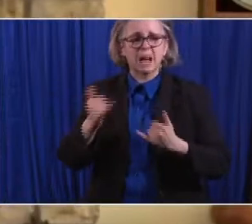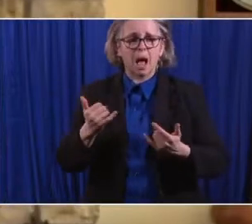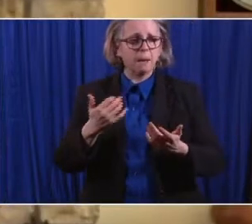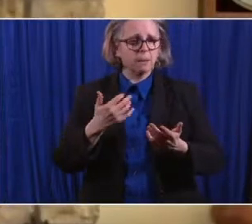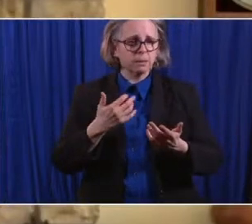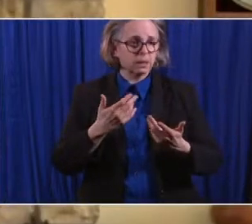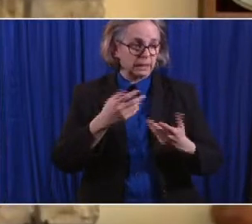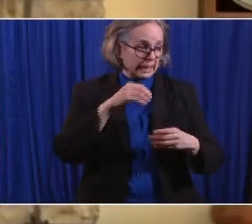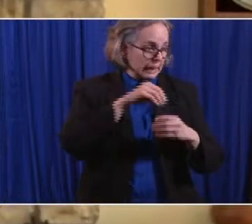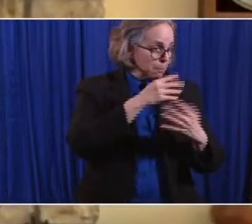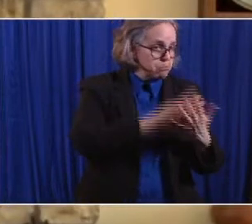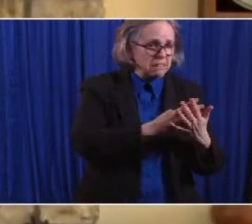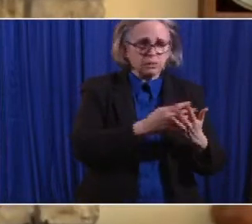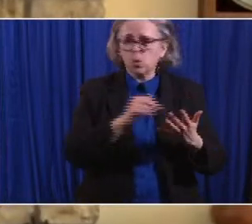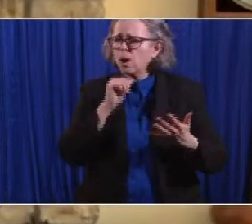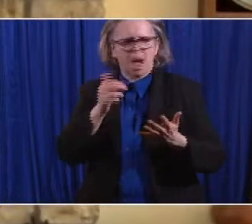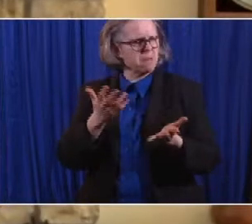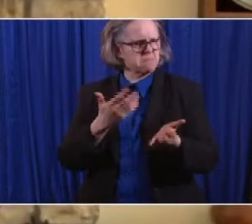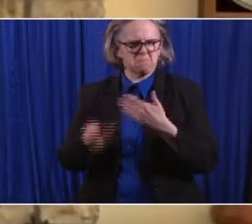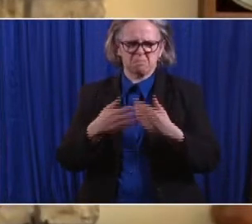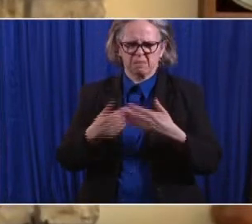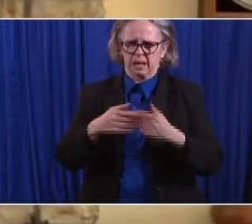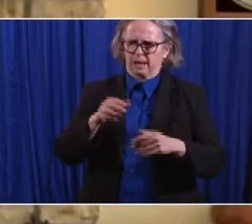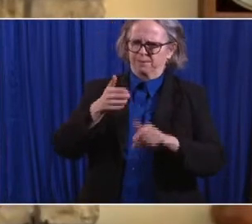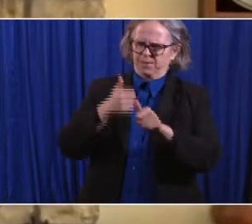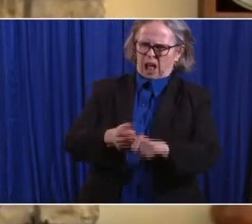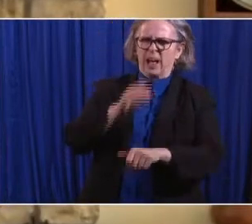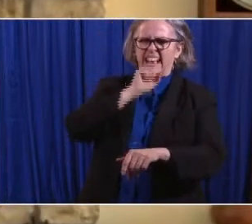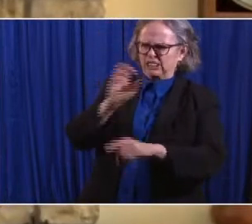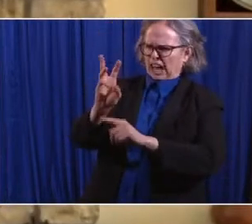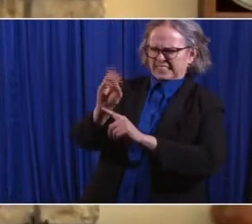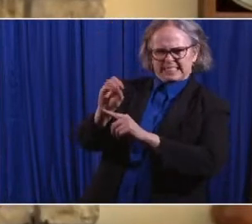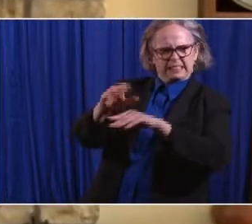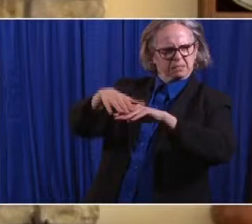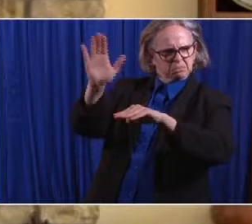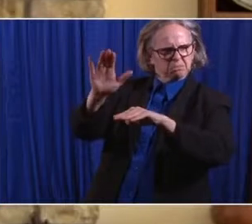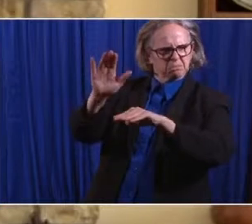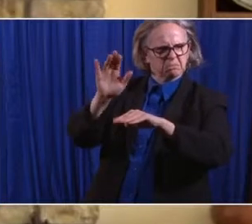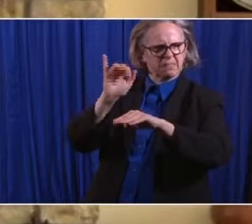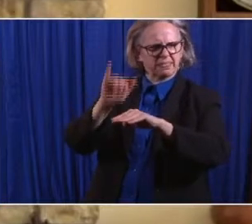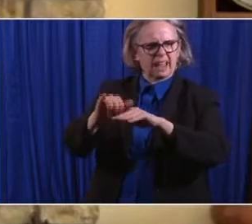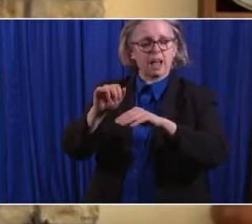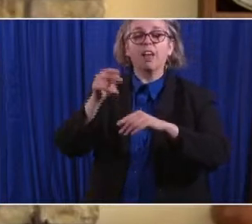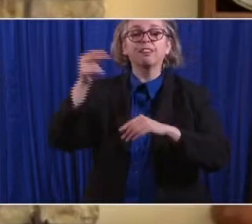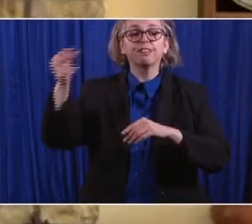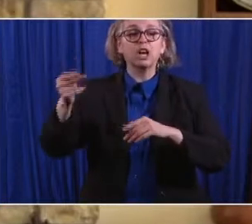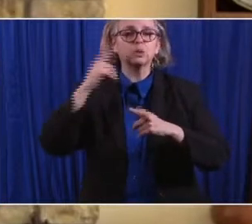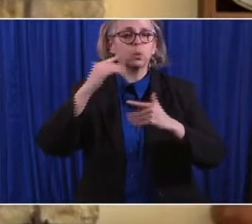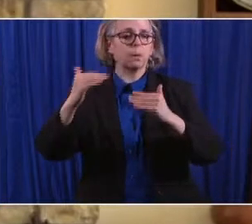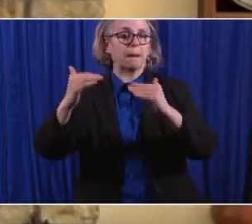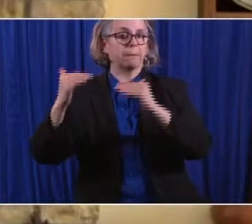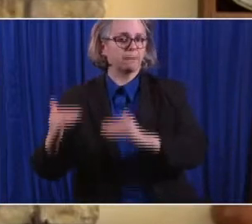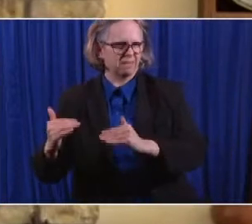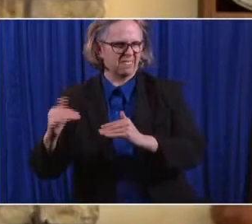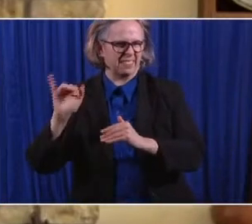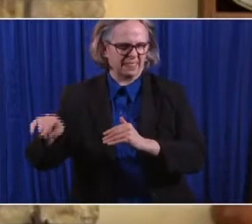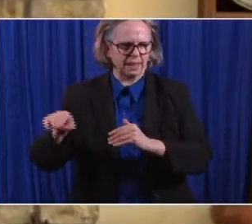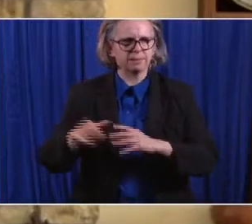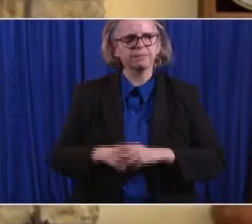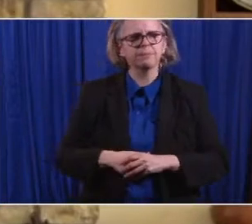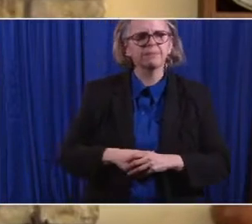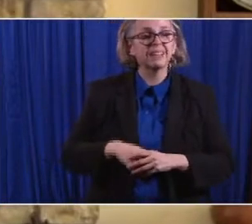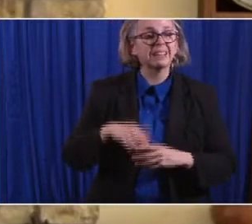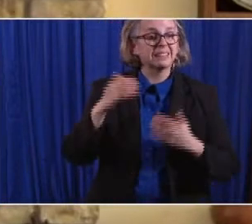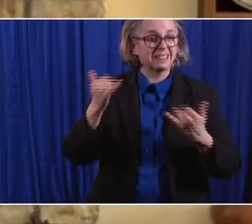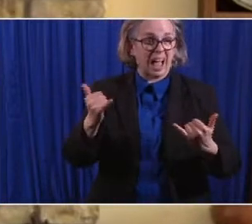are, they were eligible. We'll go down on Thursday to age 60. In addition to that, we